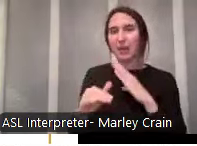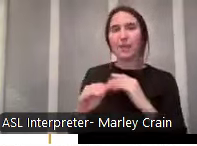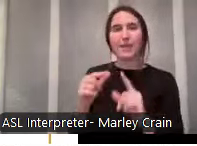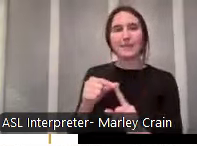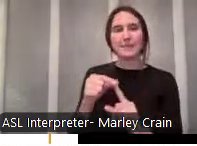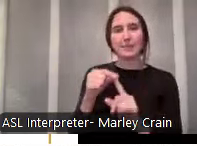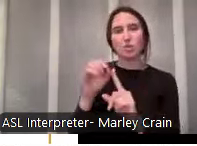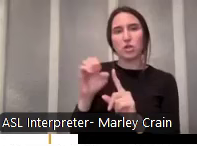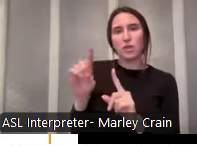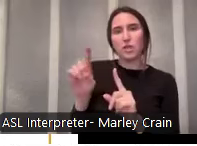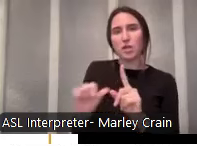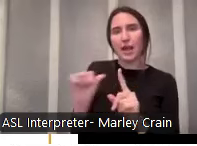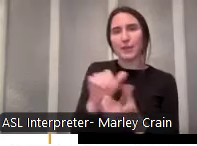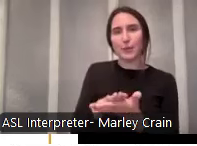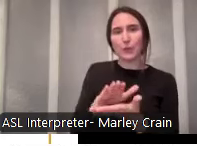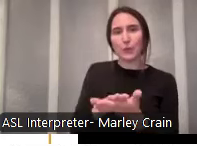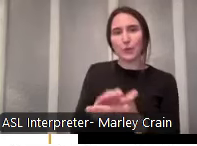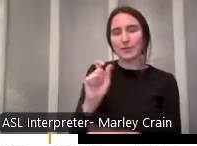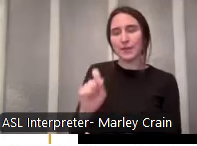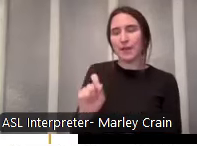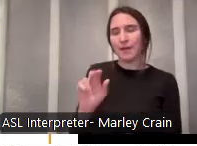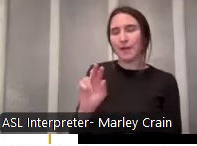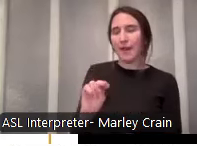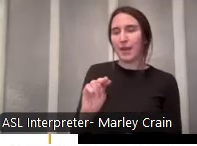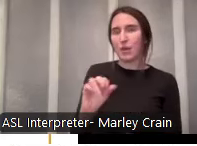specialeducation@schools.nyc.gov email, and sometimes you can get help there.